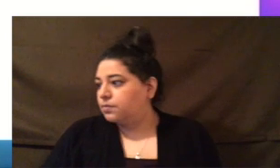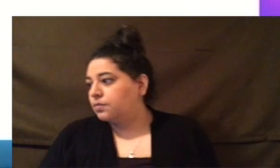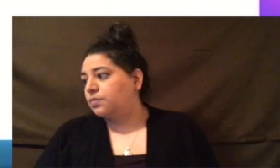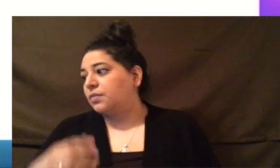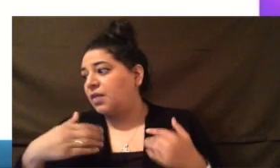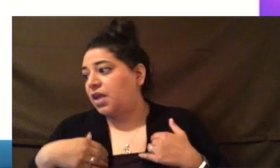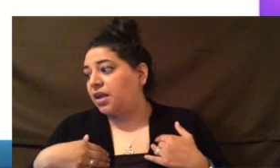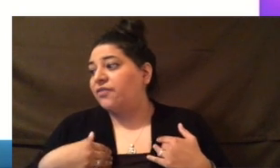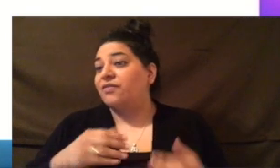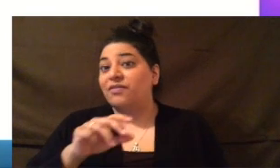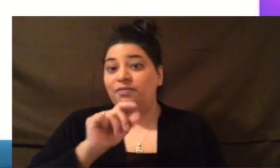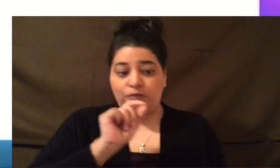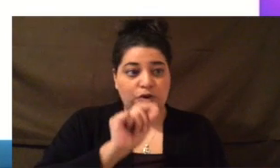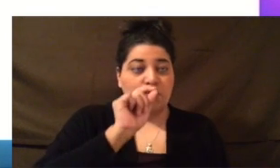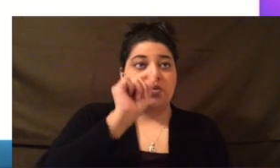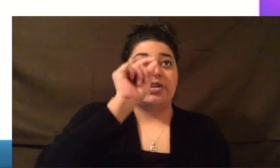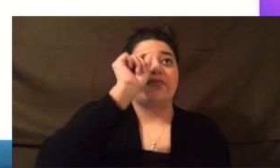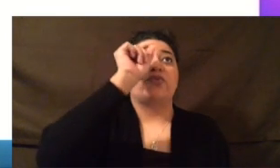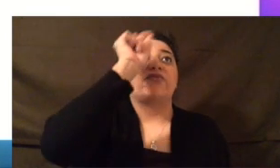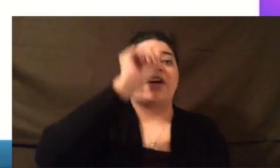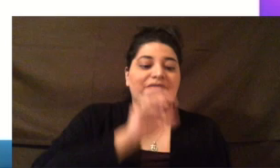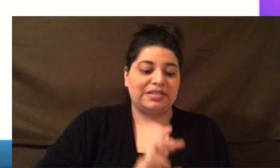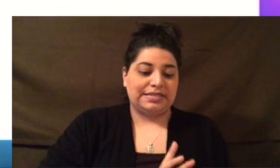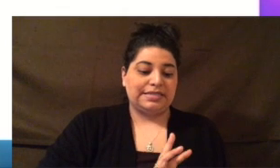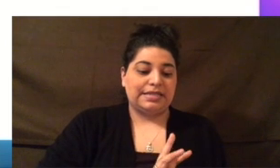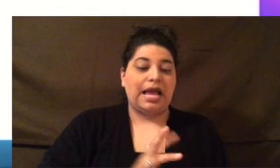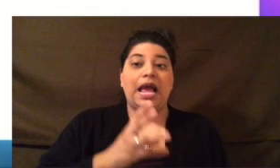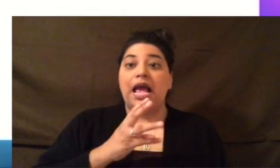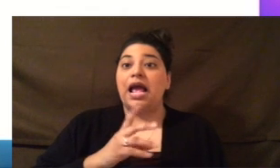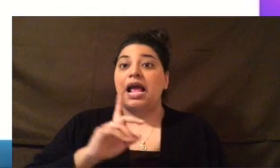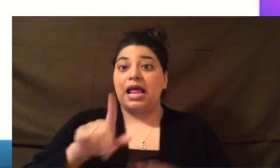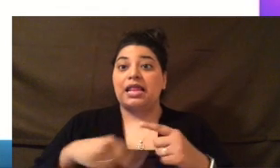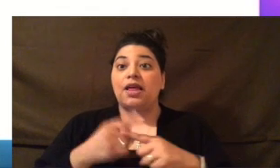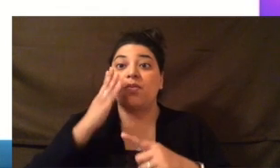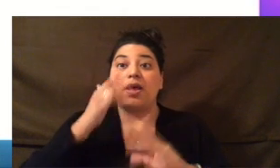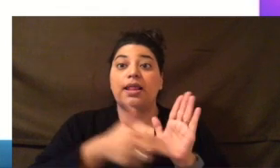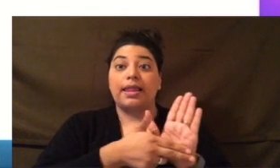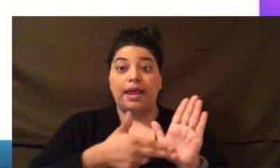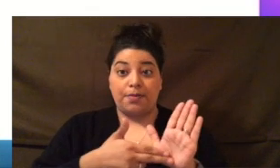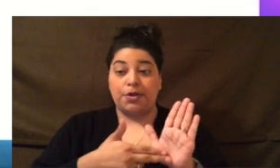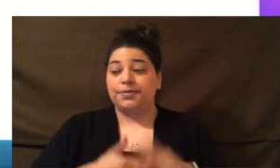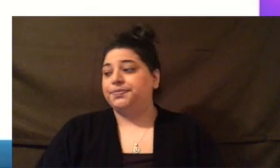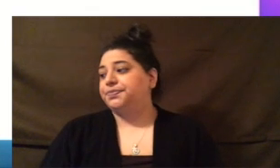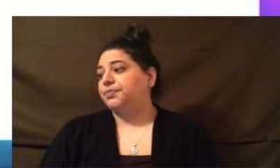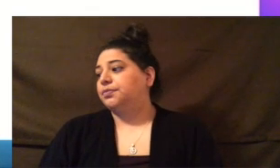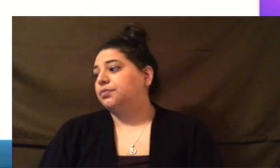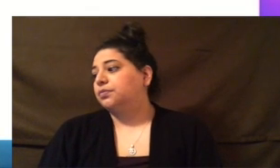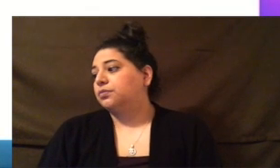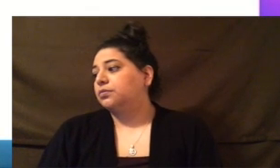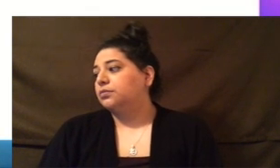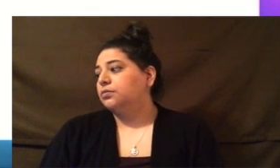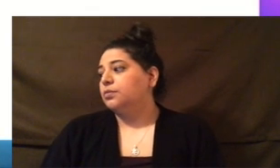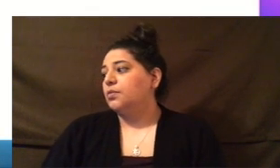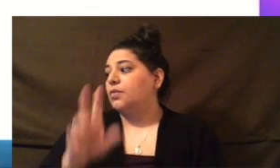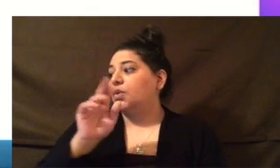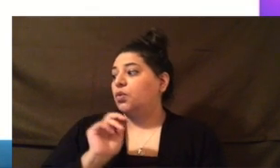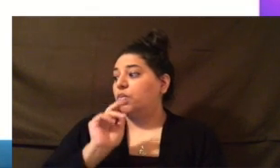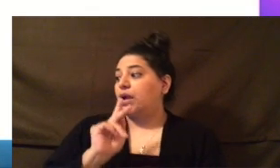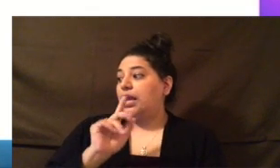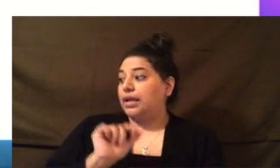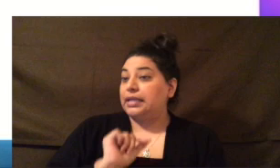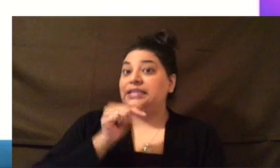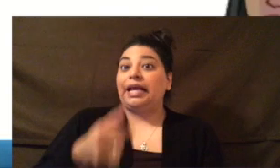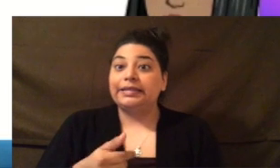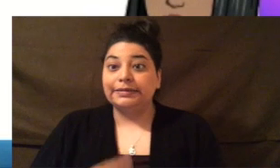All right, so we have 1, 2, 3, 4, 5. 5 dots for 6 petals, and we're going to label it. All